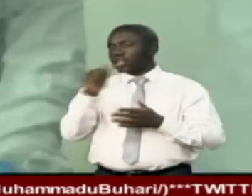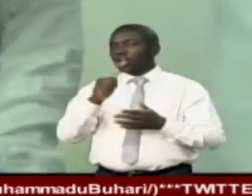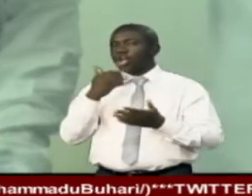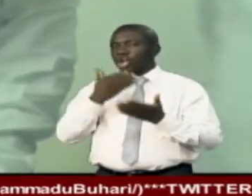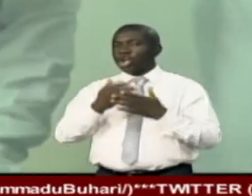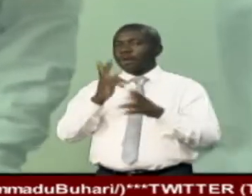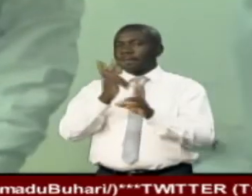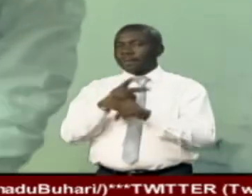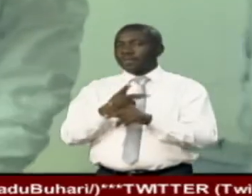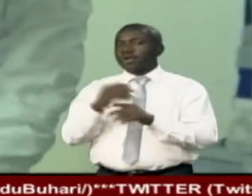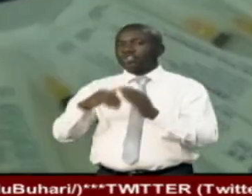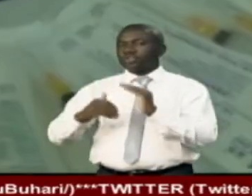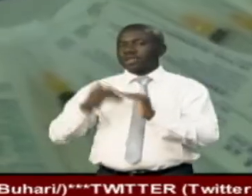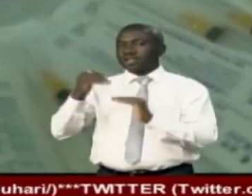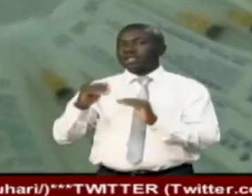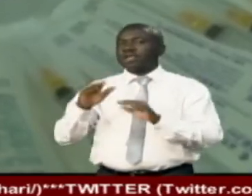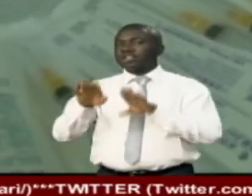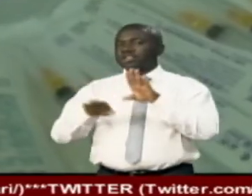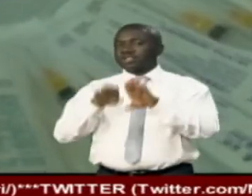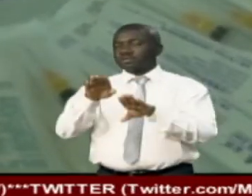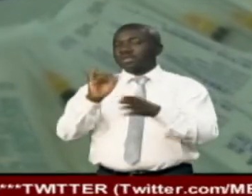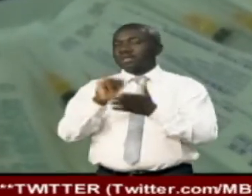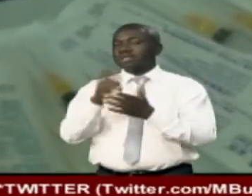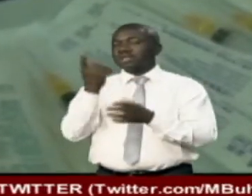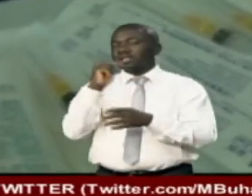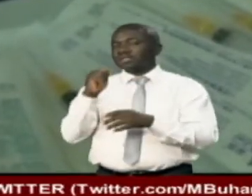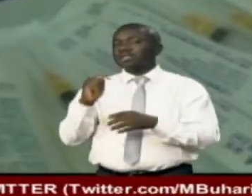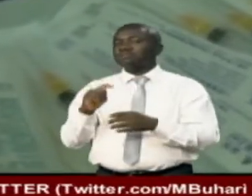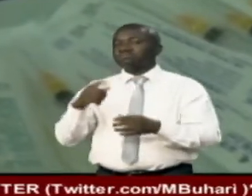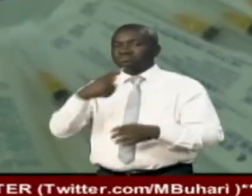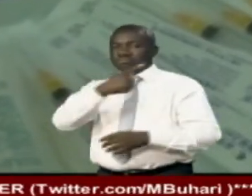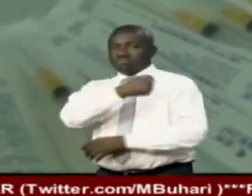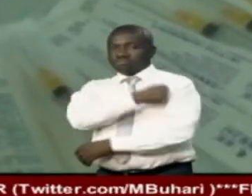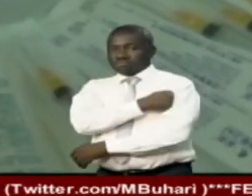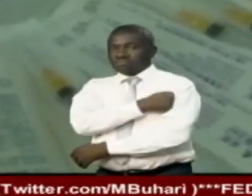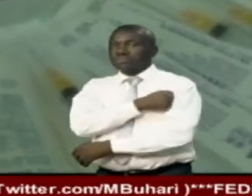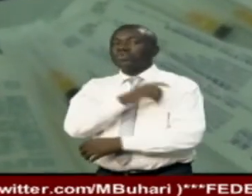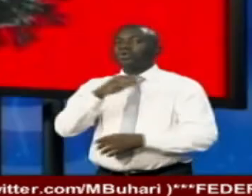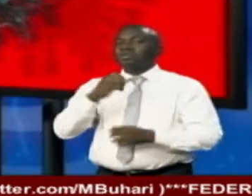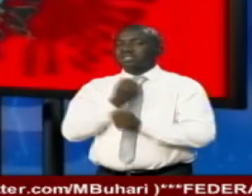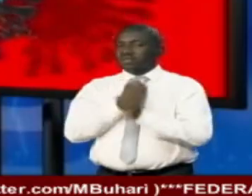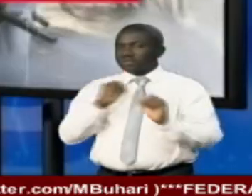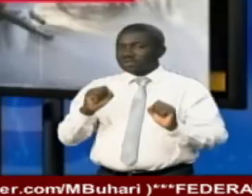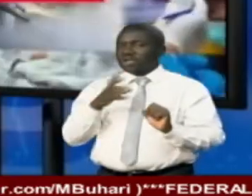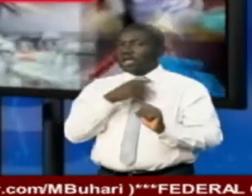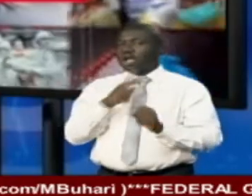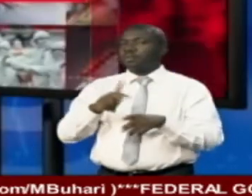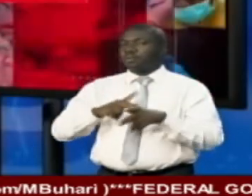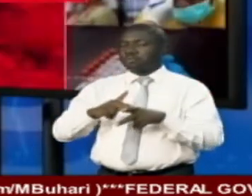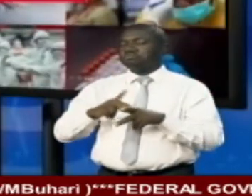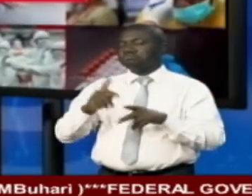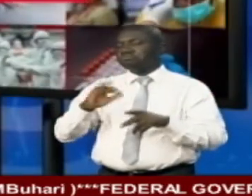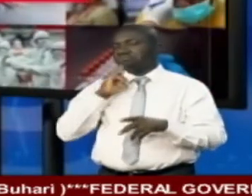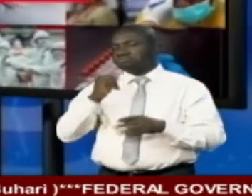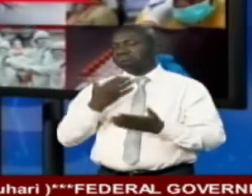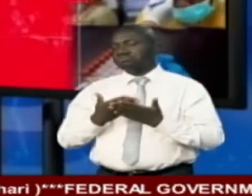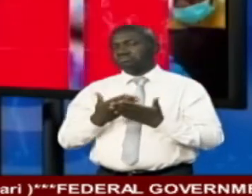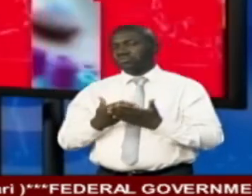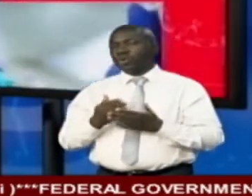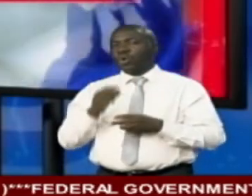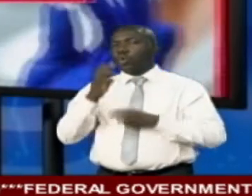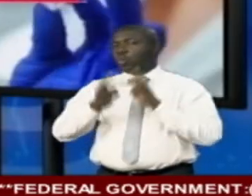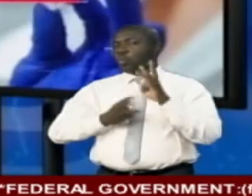and that it is confident in the vaccine's effectiveness, safety and practicality. The World Health Organization says more